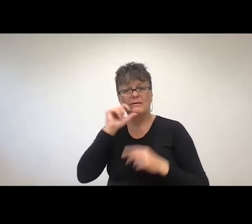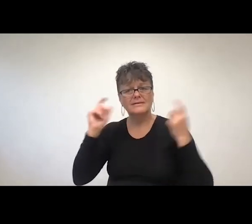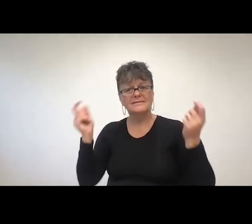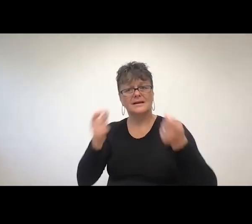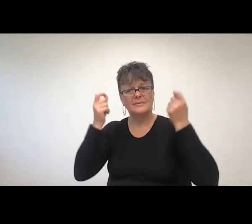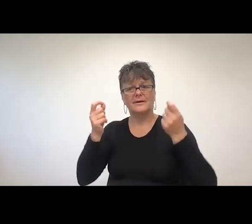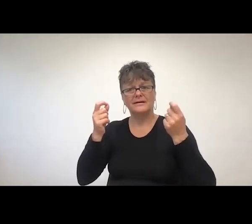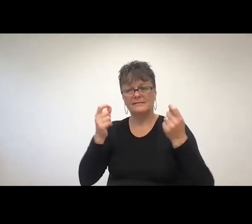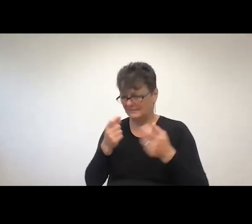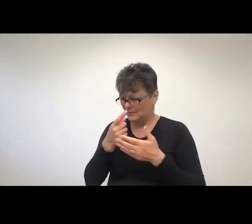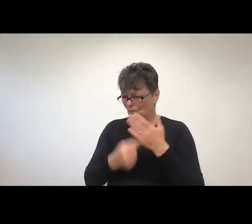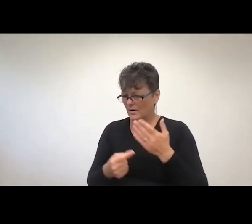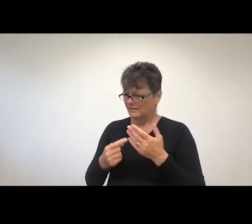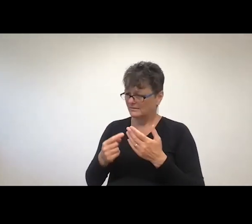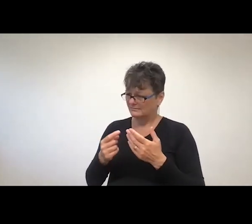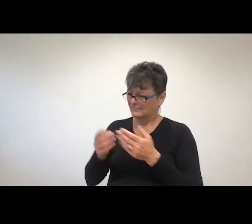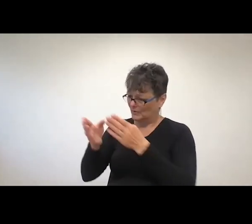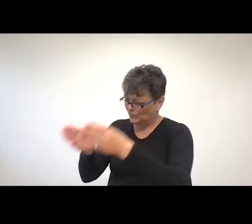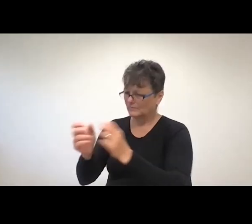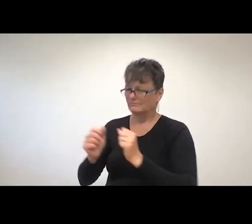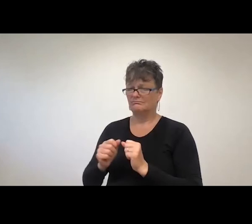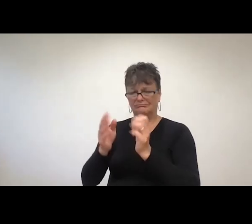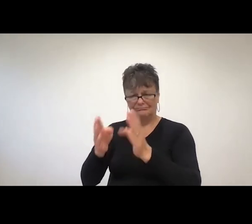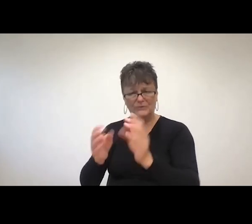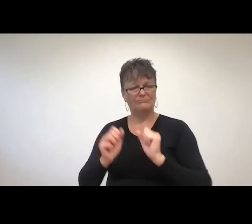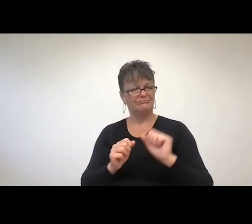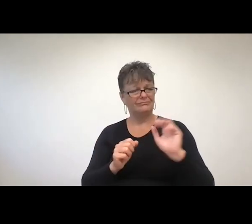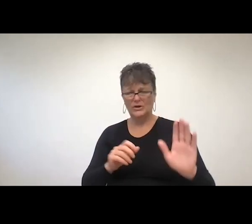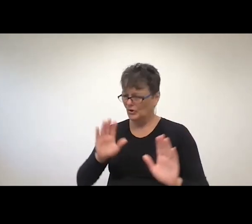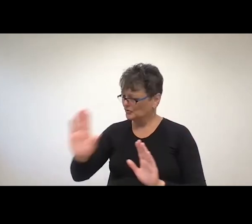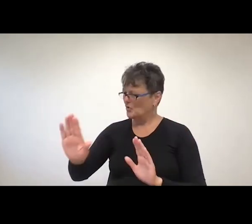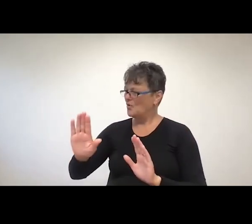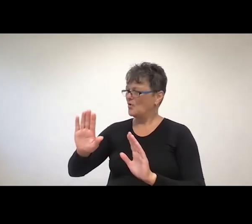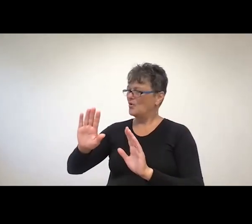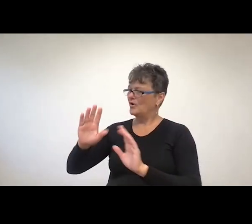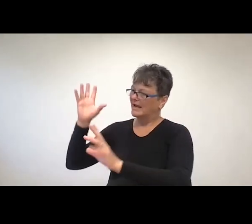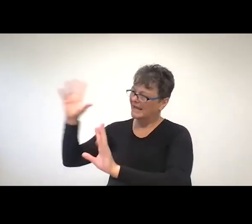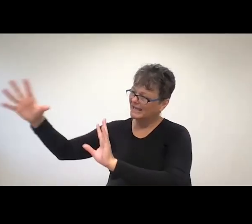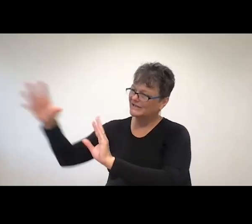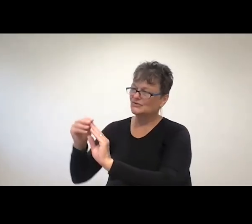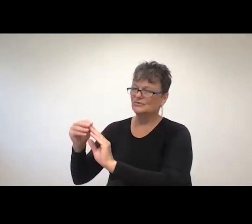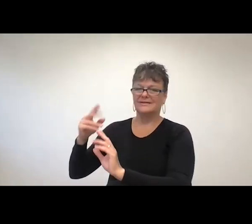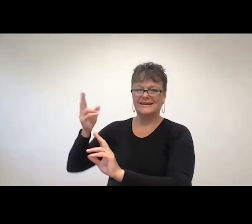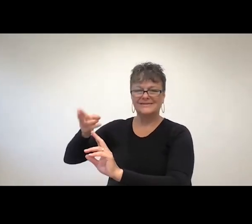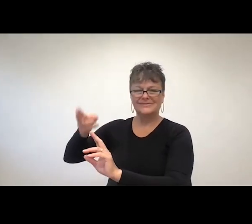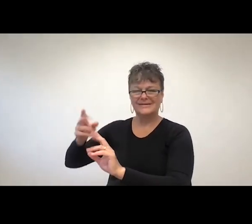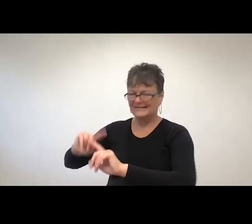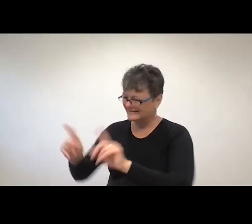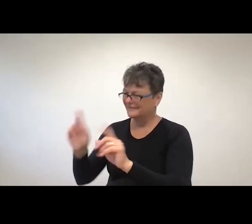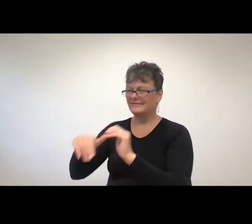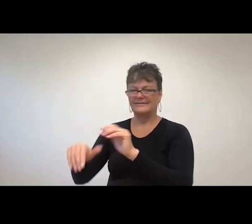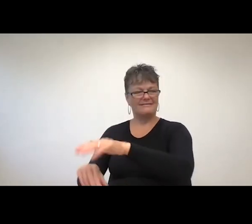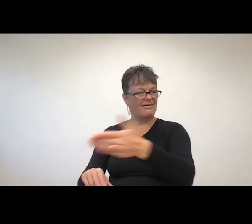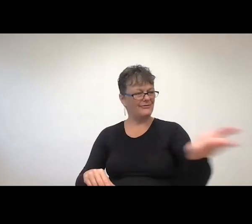our students are bringing. Each individual student has a unique history, has a unique set of identities. And it's